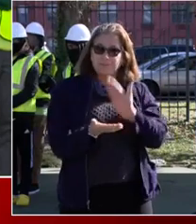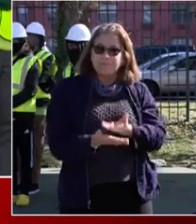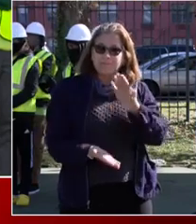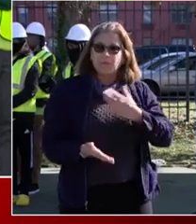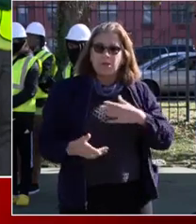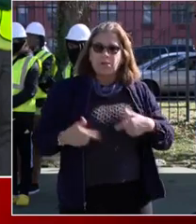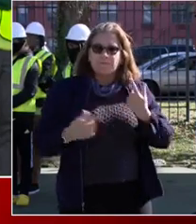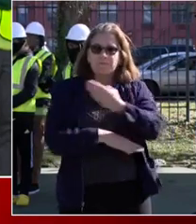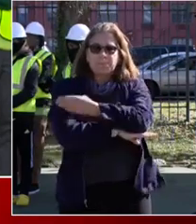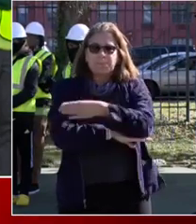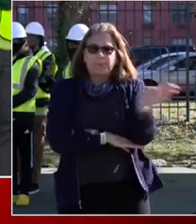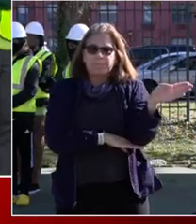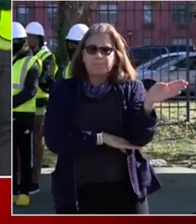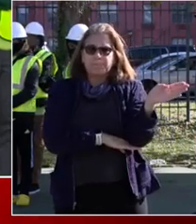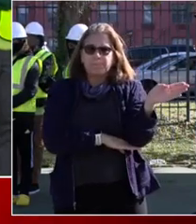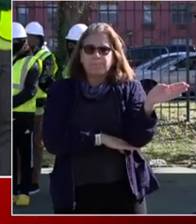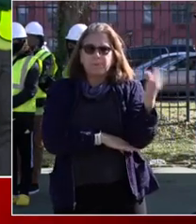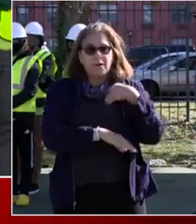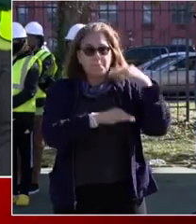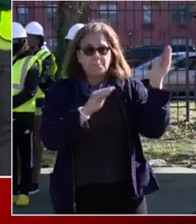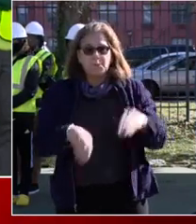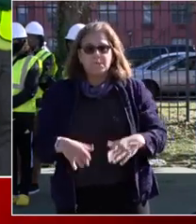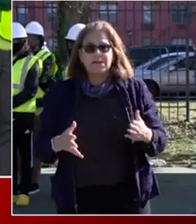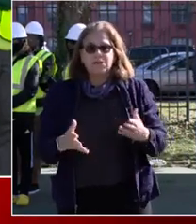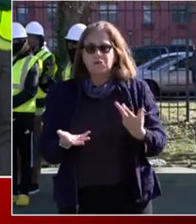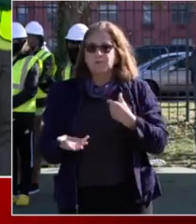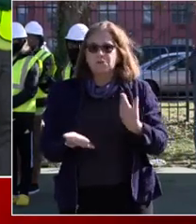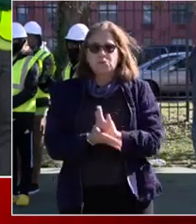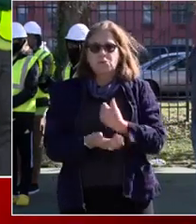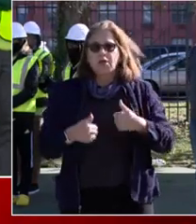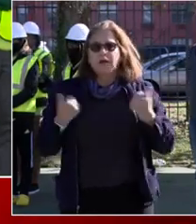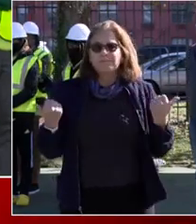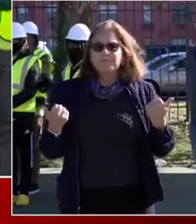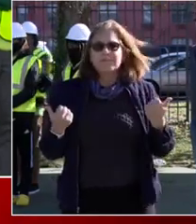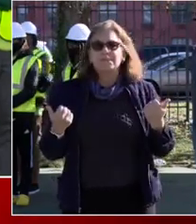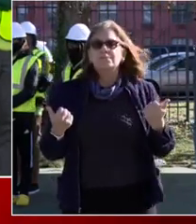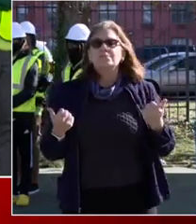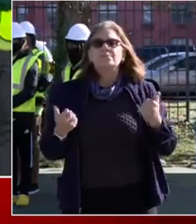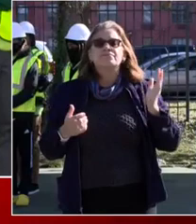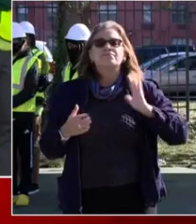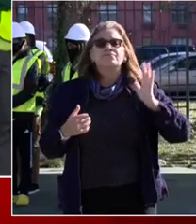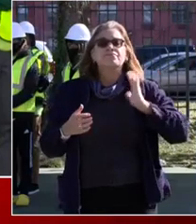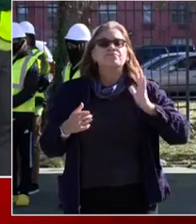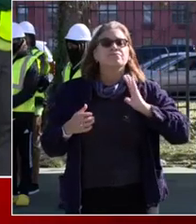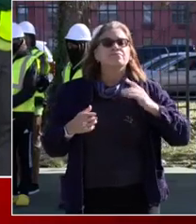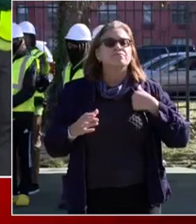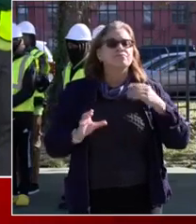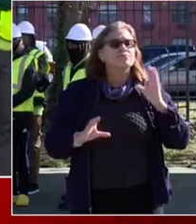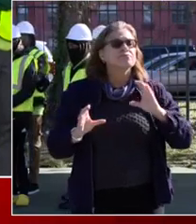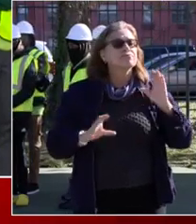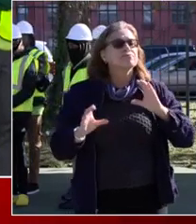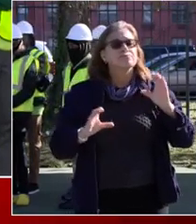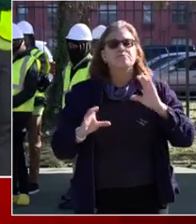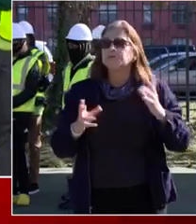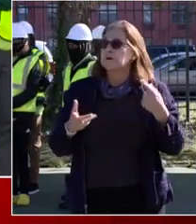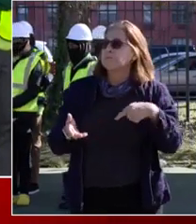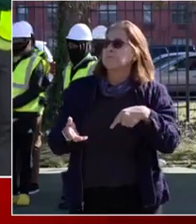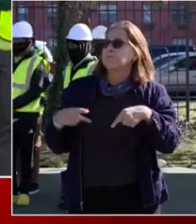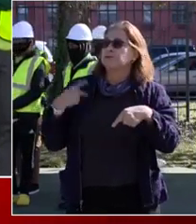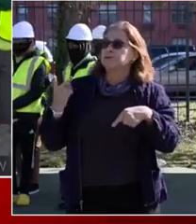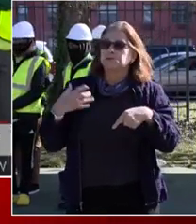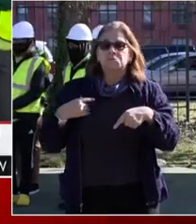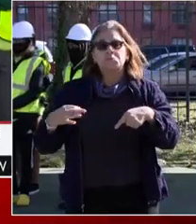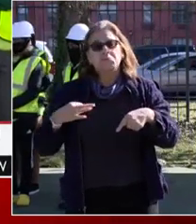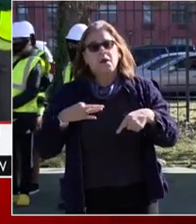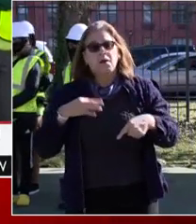I was new in this city. I found the opportunity. I applied for this opportunity. I was